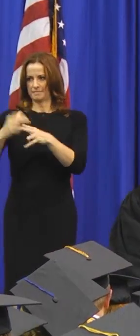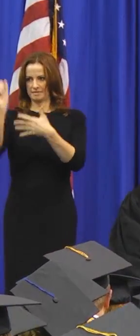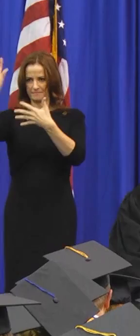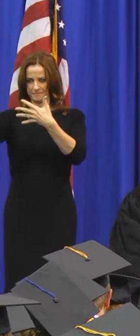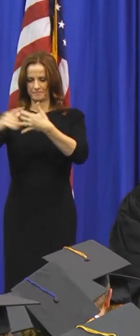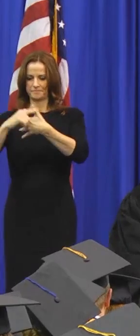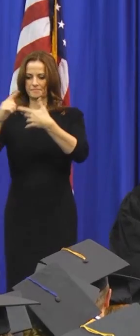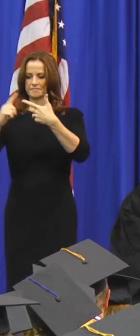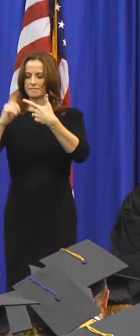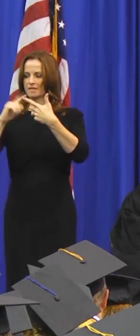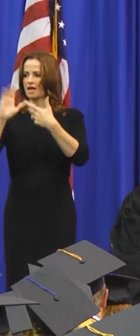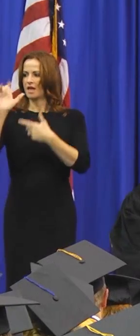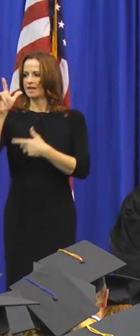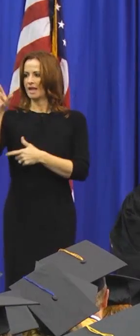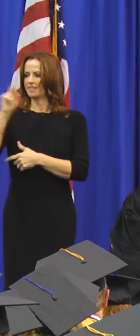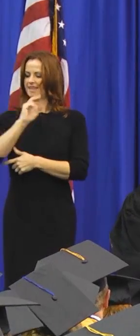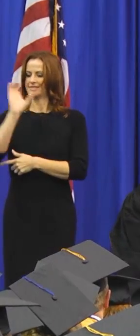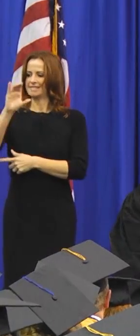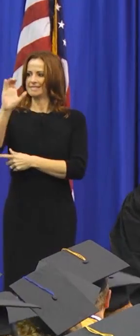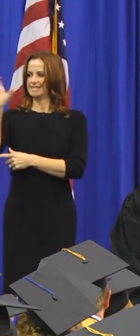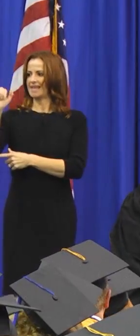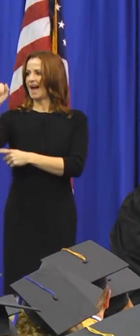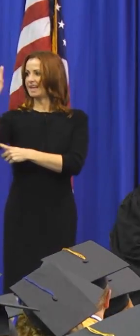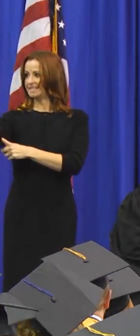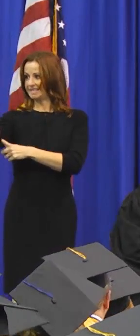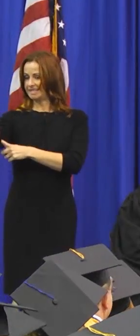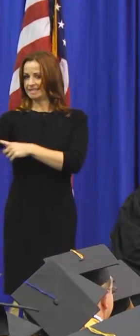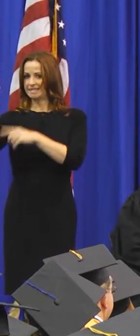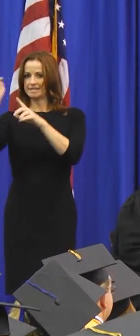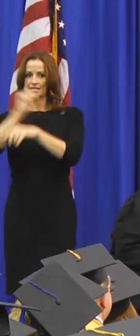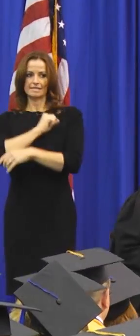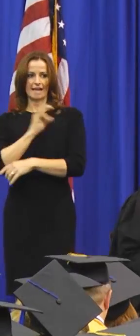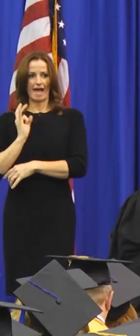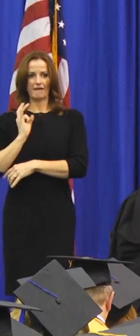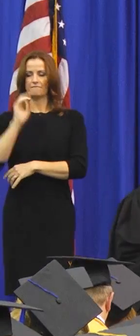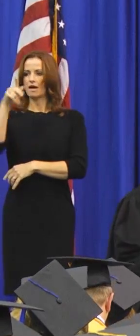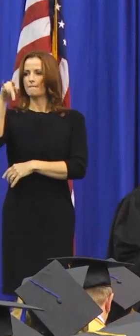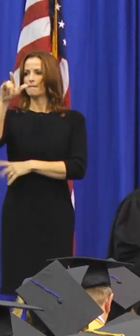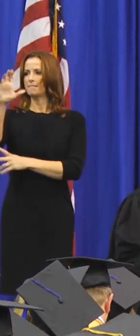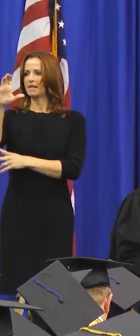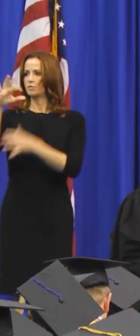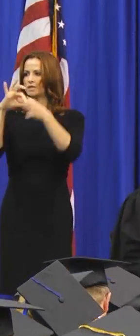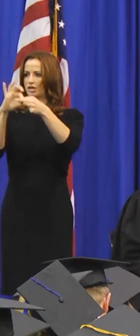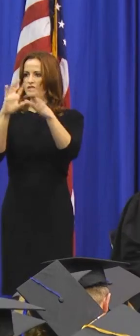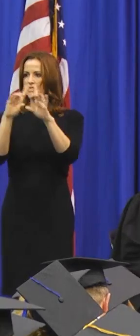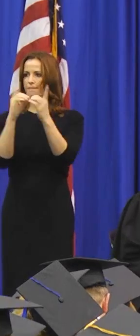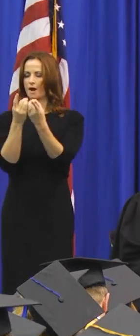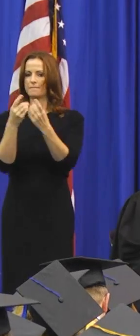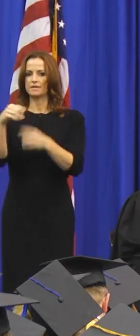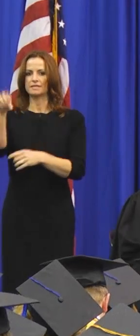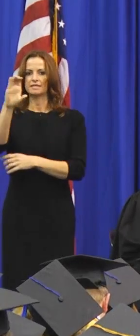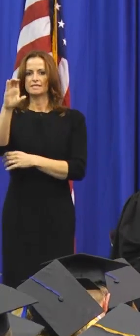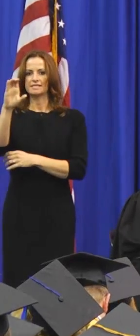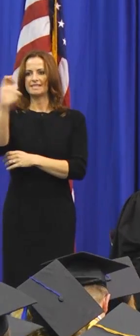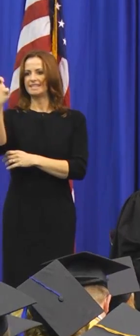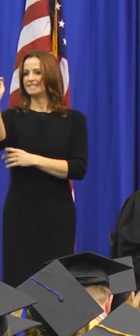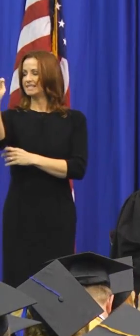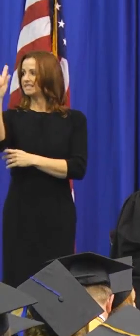Calhoun IT staff, the public relations department, CETV